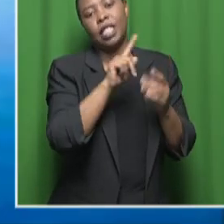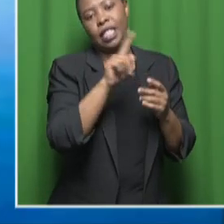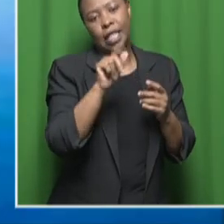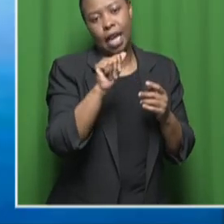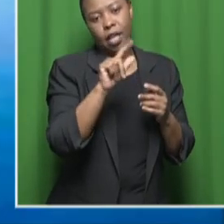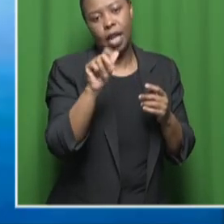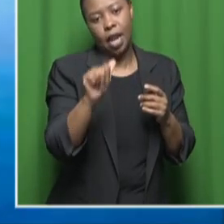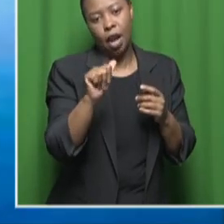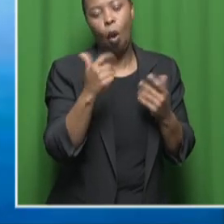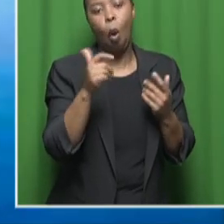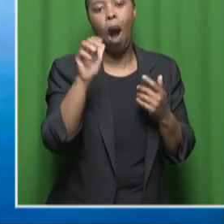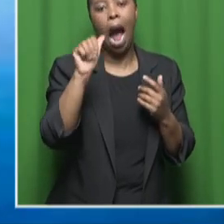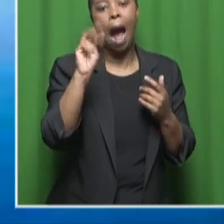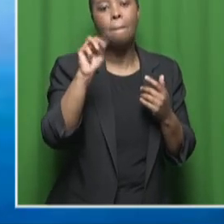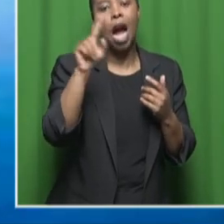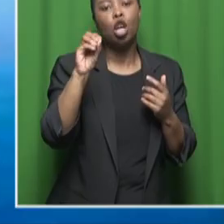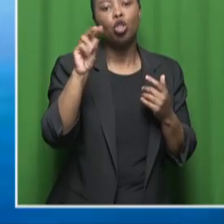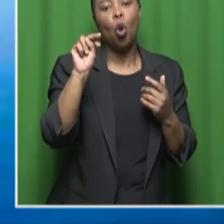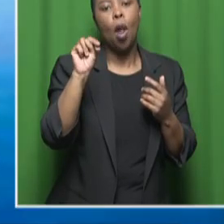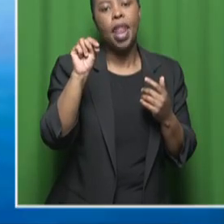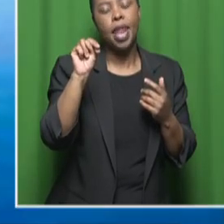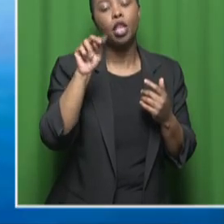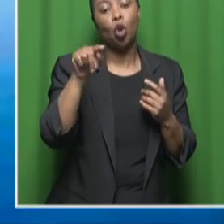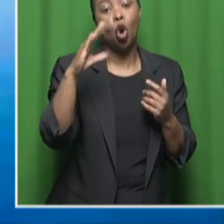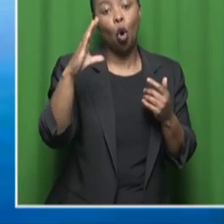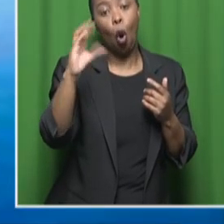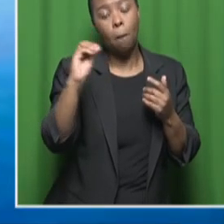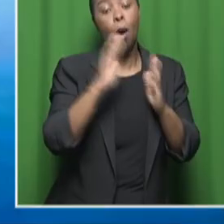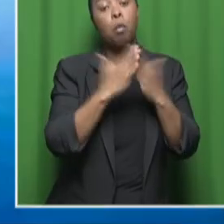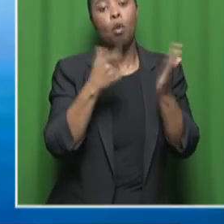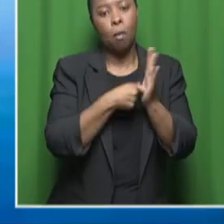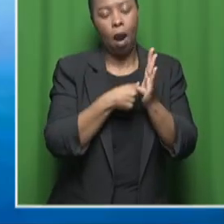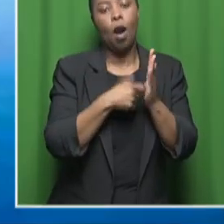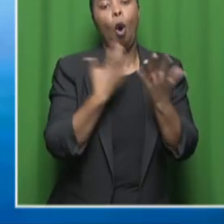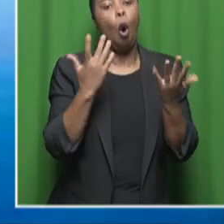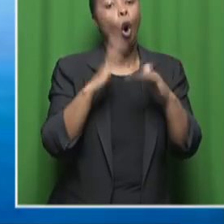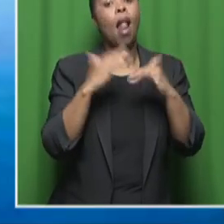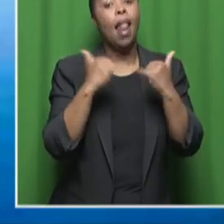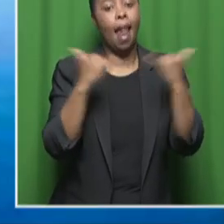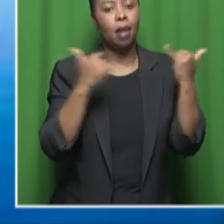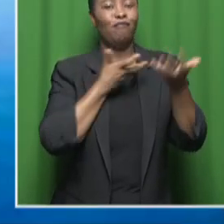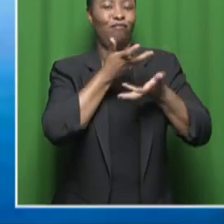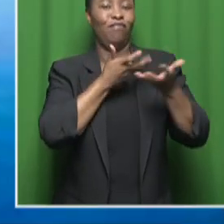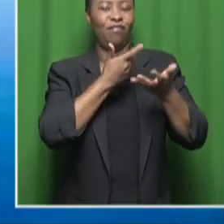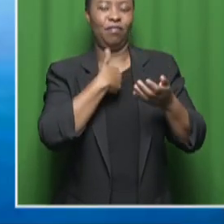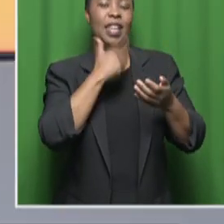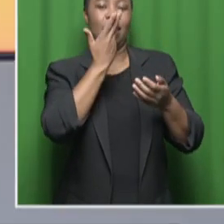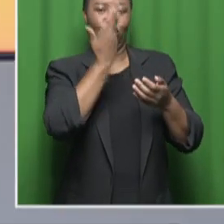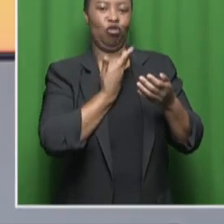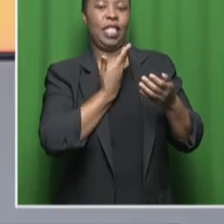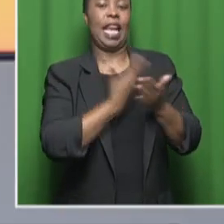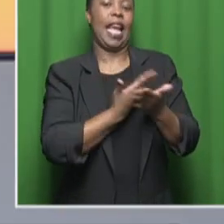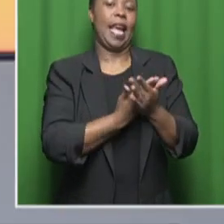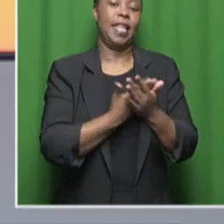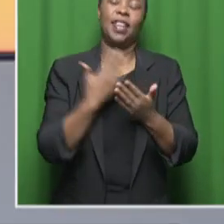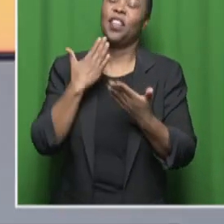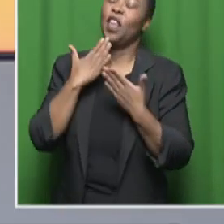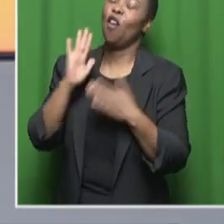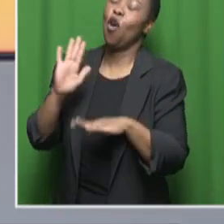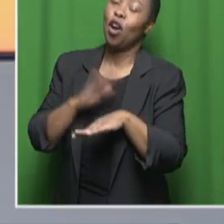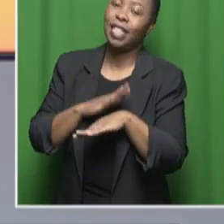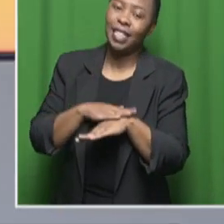to amazon.com, they can buy the book there, or they can just engage me directly online. All right, Tokelo, thank you for your time. Thank you for penning